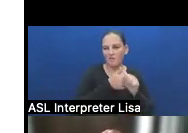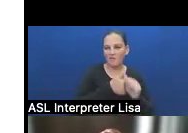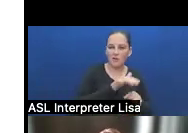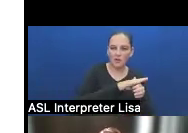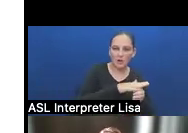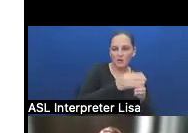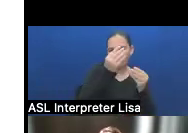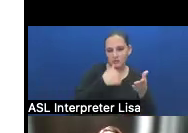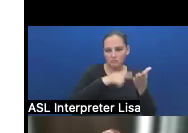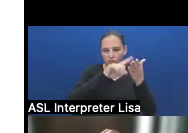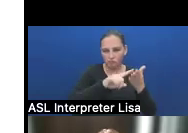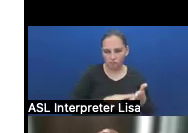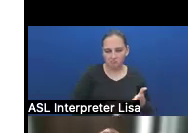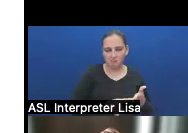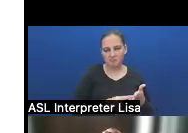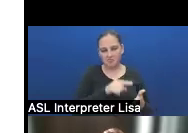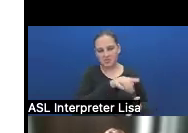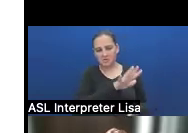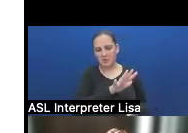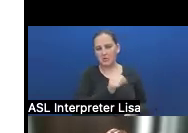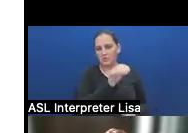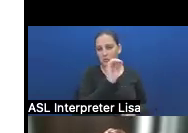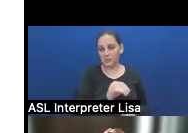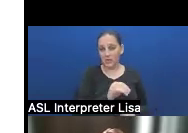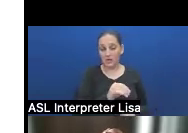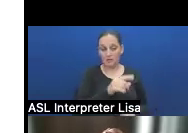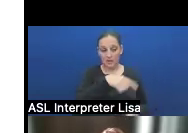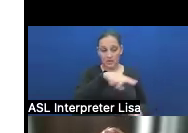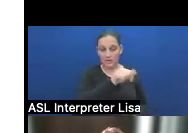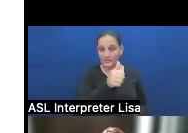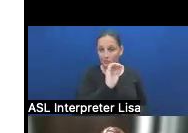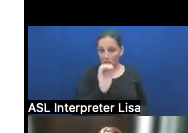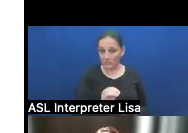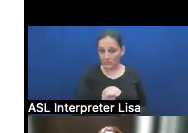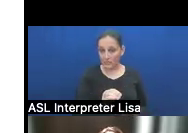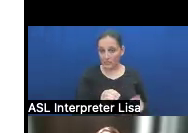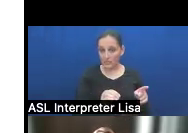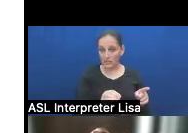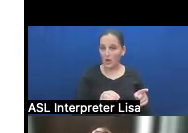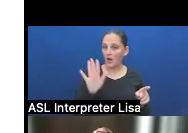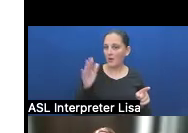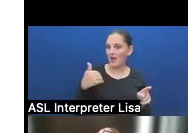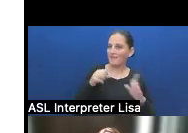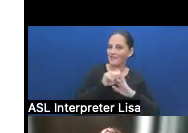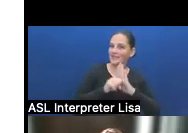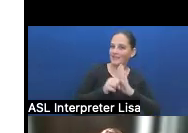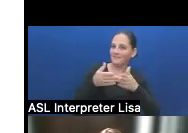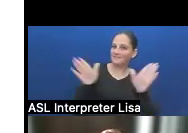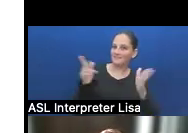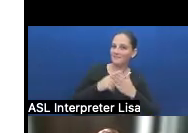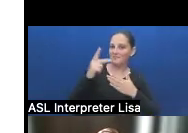I've done. But even in that 10%, a bunch of them we have statewide programs for